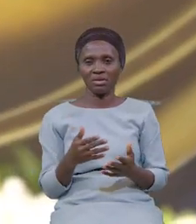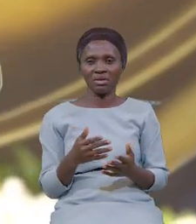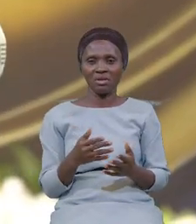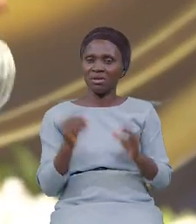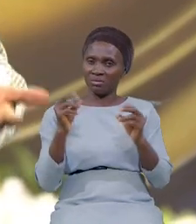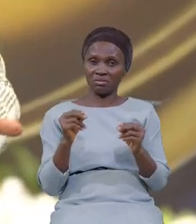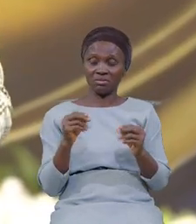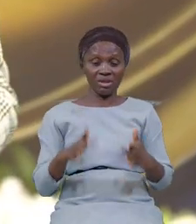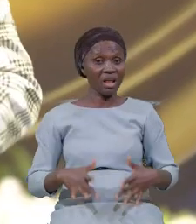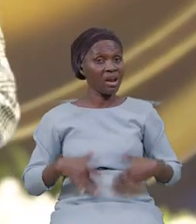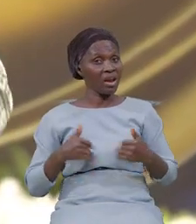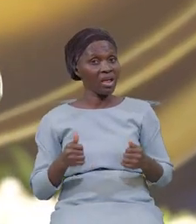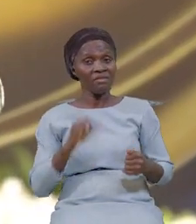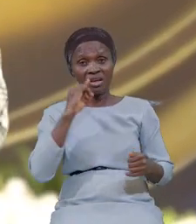falling.